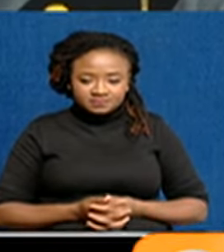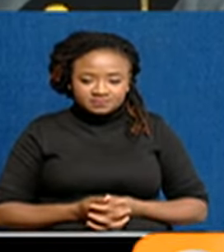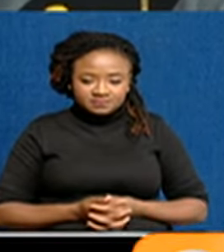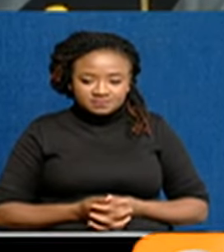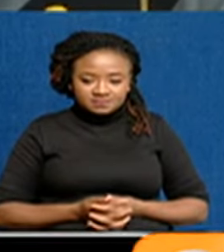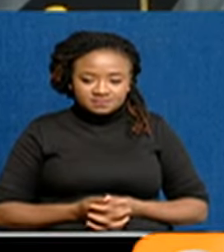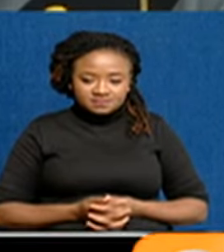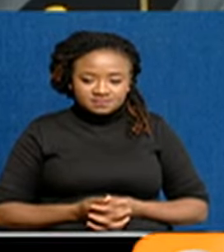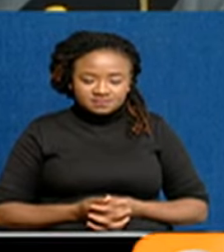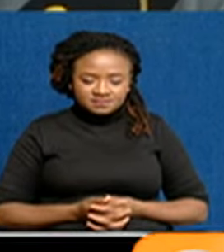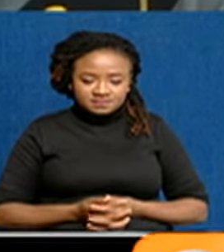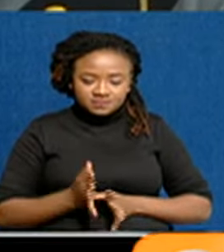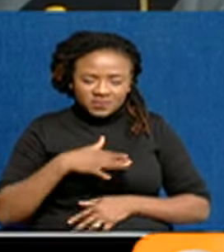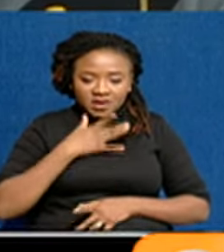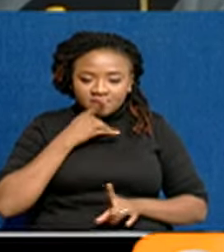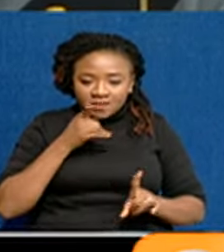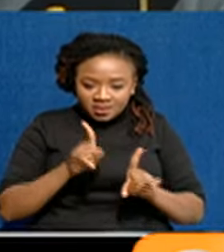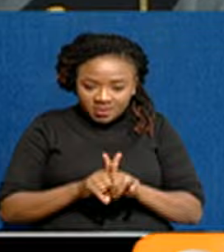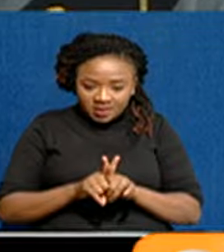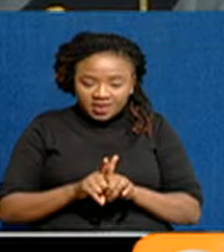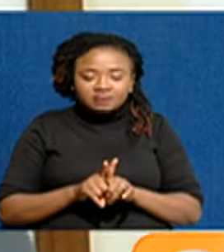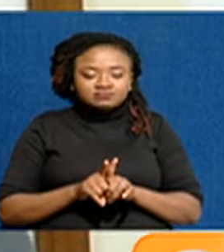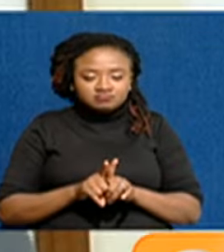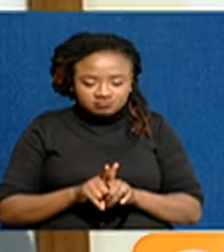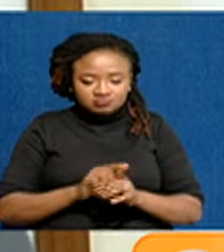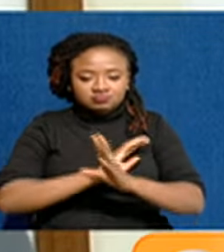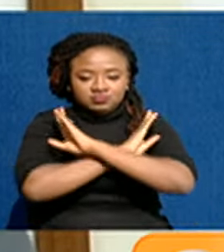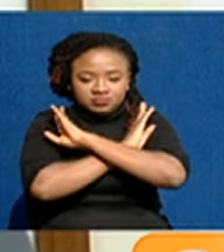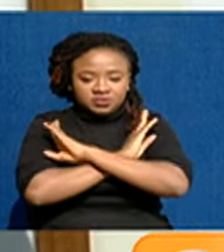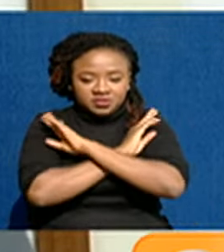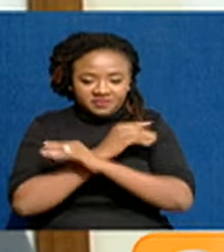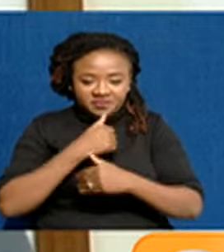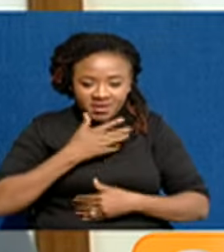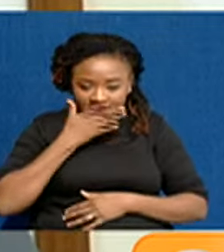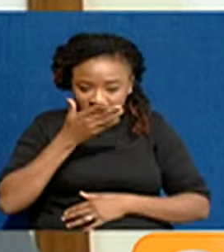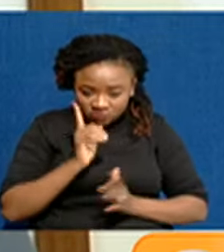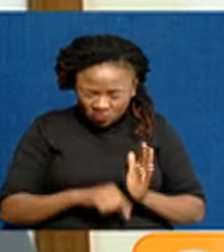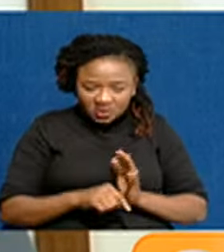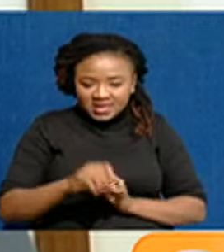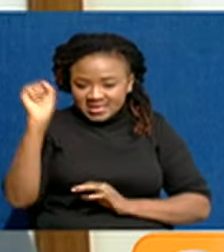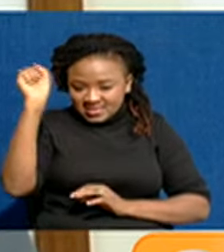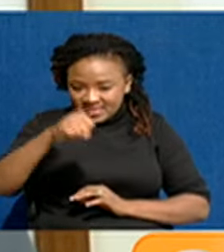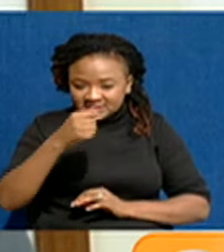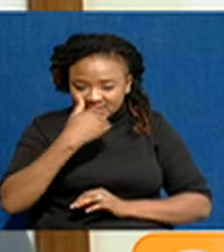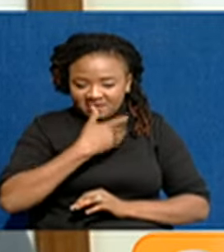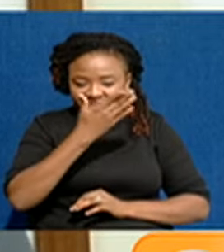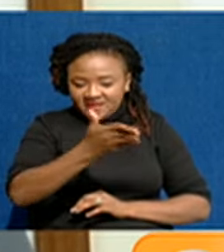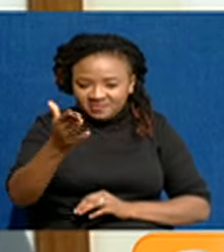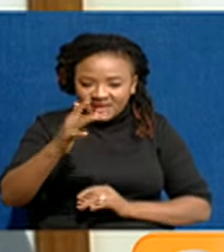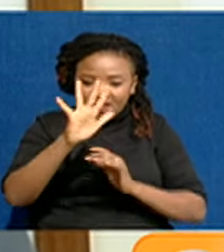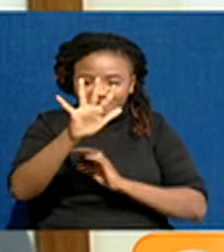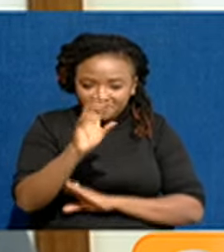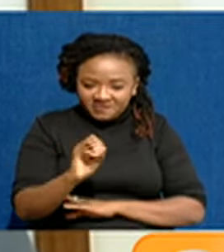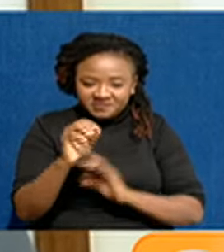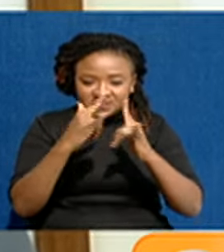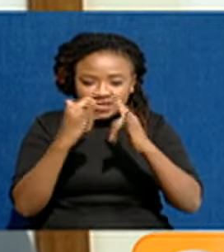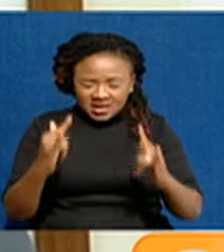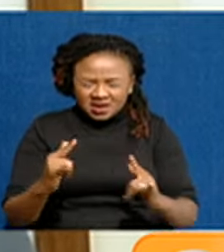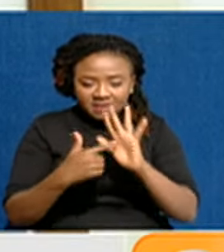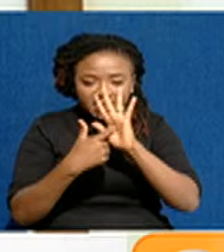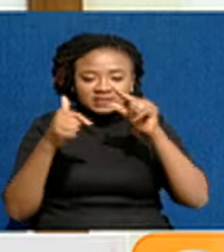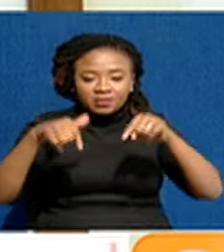My brother, Trevor, to respond to my fellow Kenyan there, I would want to say, yes, they are there. And I'm telling you, there are 50 camps already. Like in